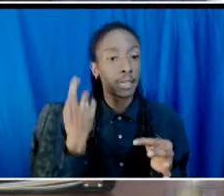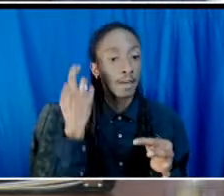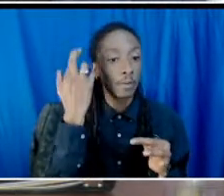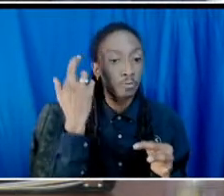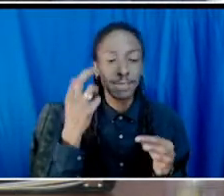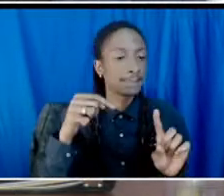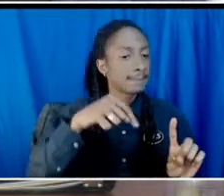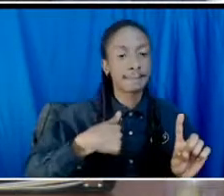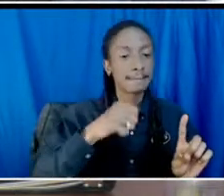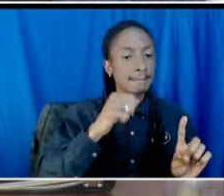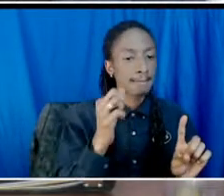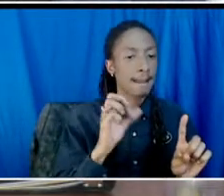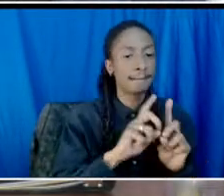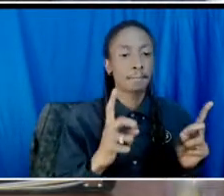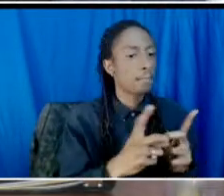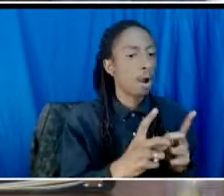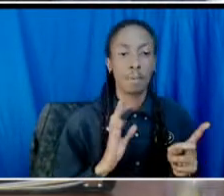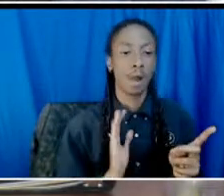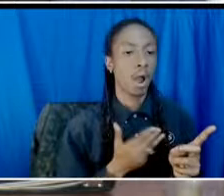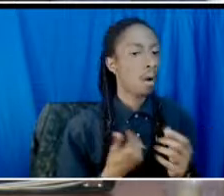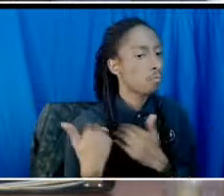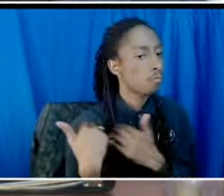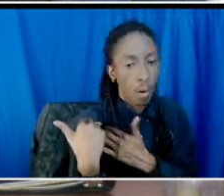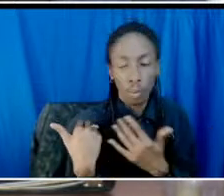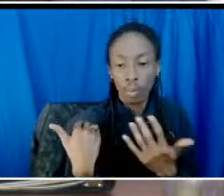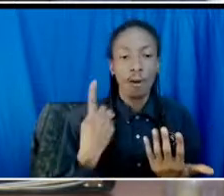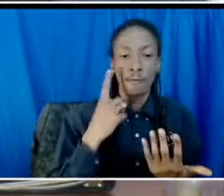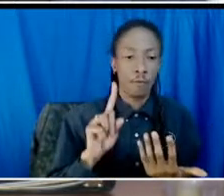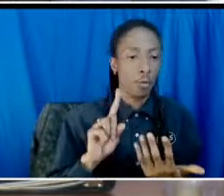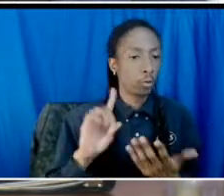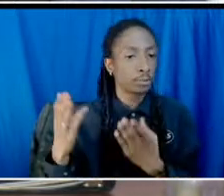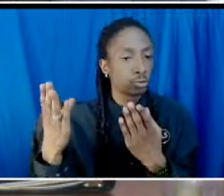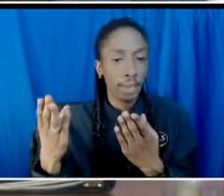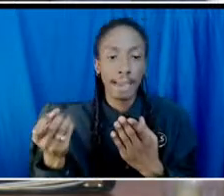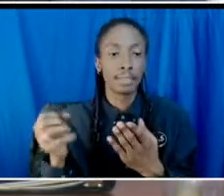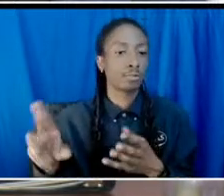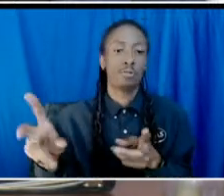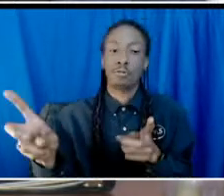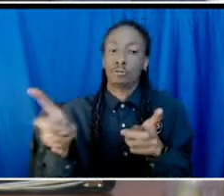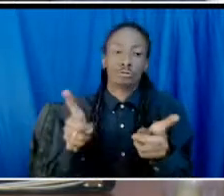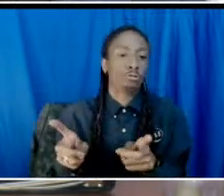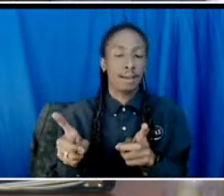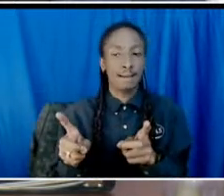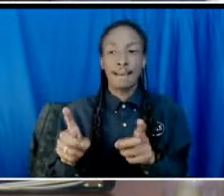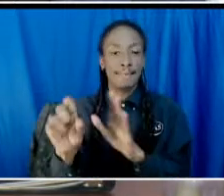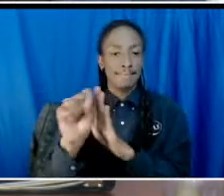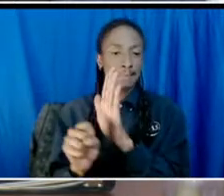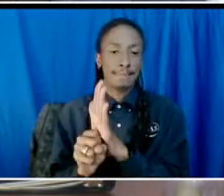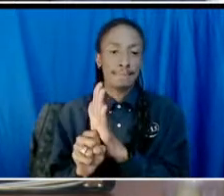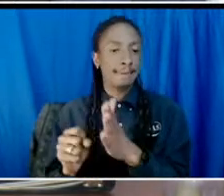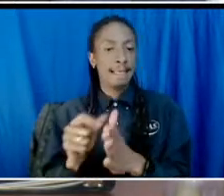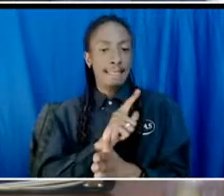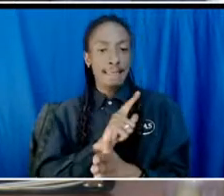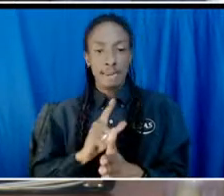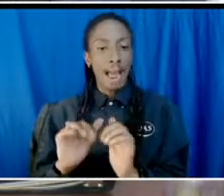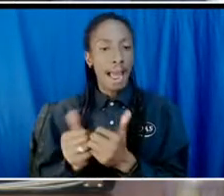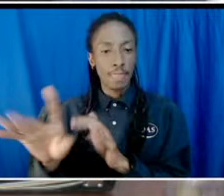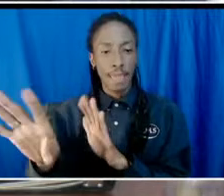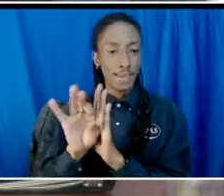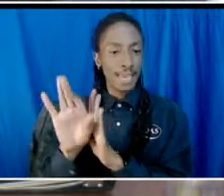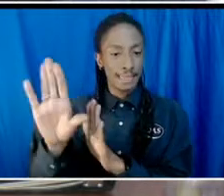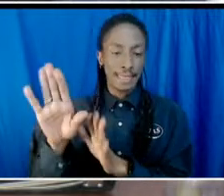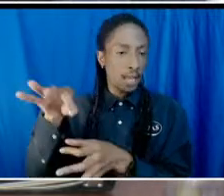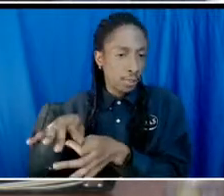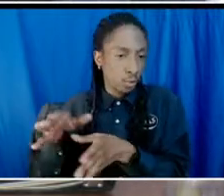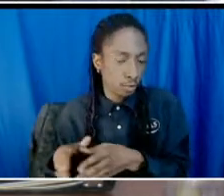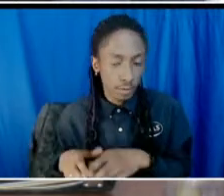role to suggest or dictate to state legislatures how they should select their electors. But more